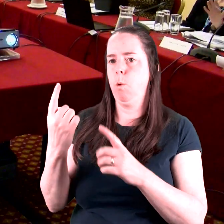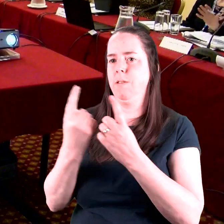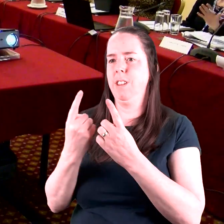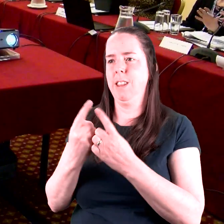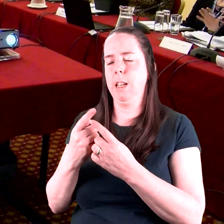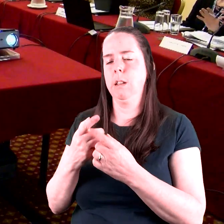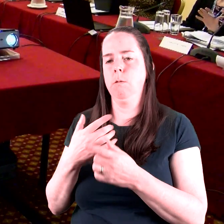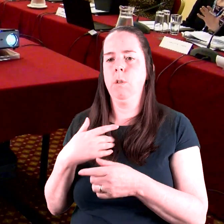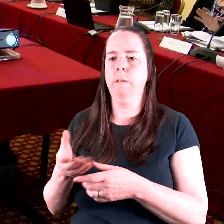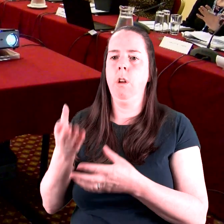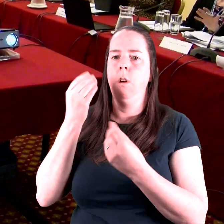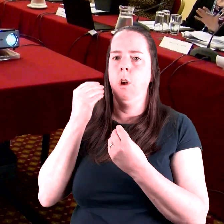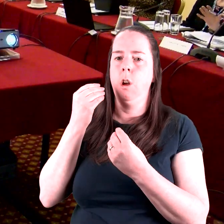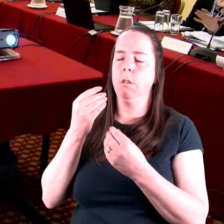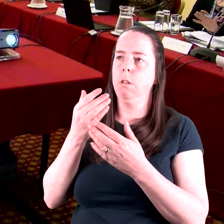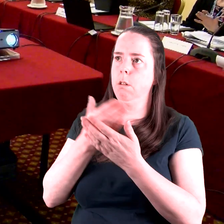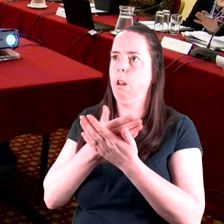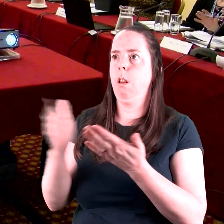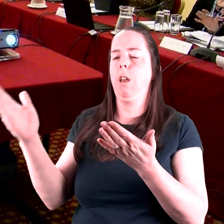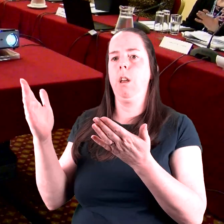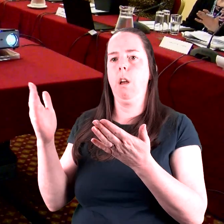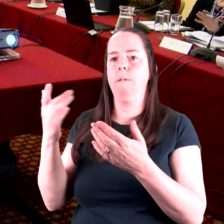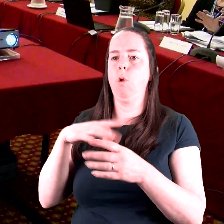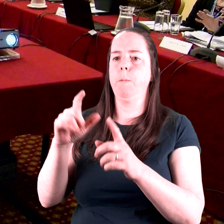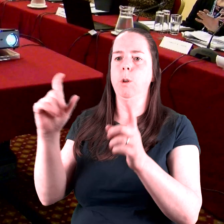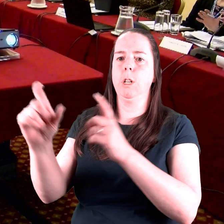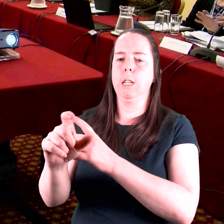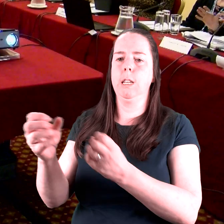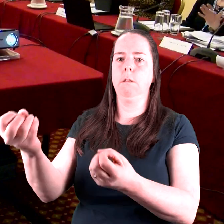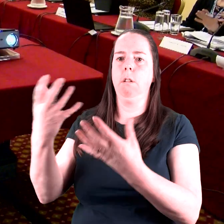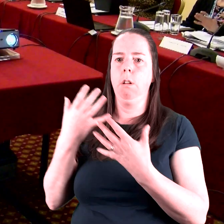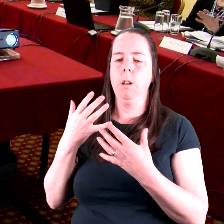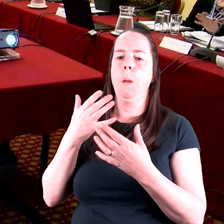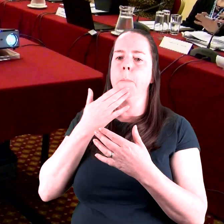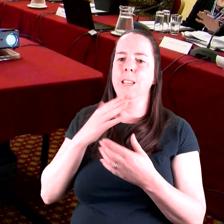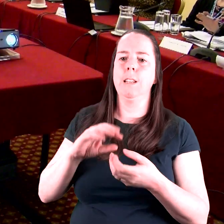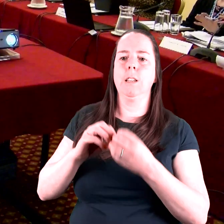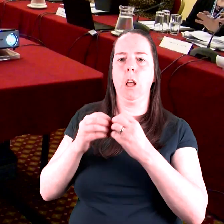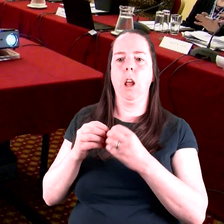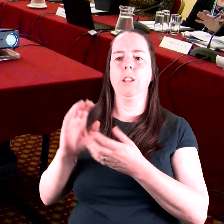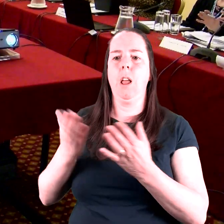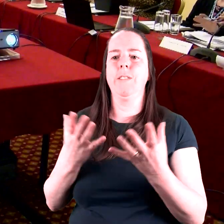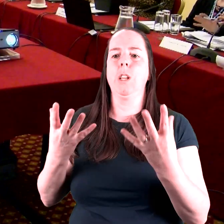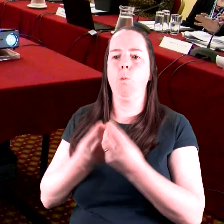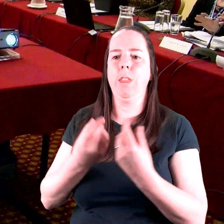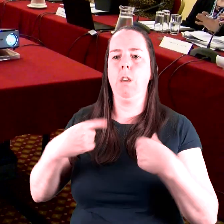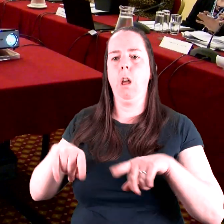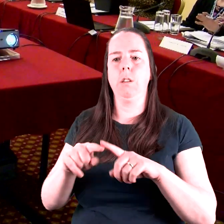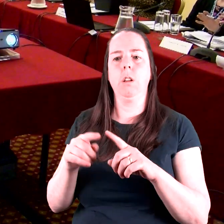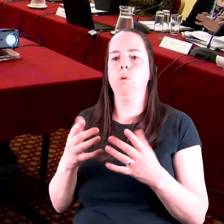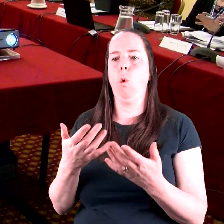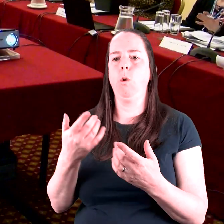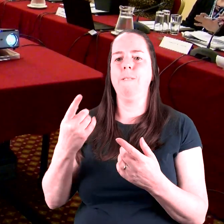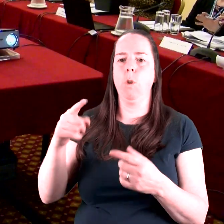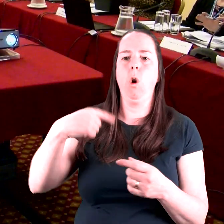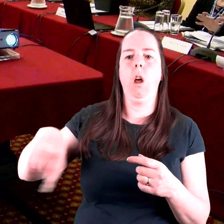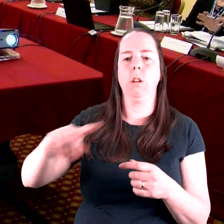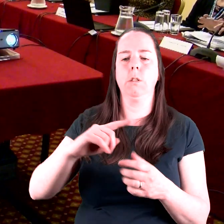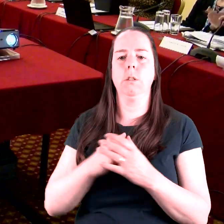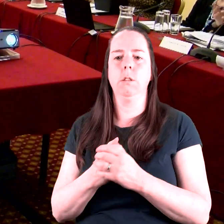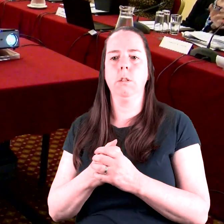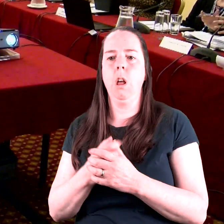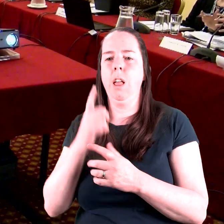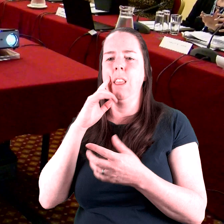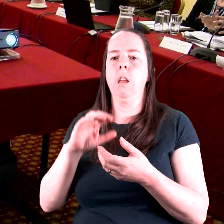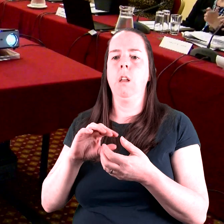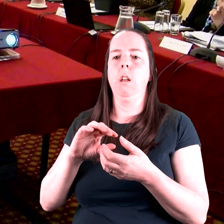because that is one of the things we've heard loud and clear from our communities, which is please design services with us, not for us.